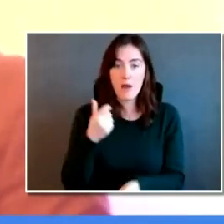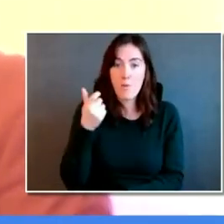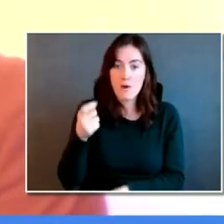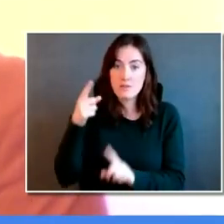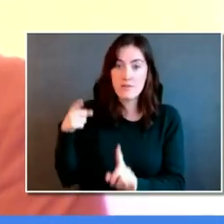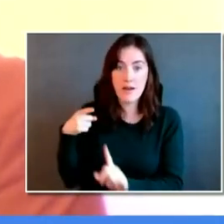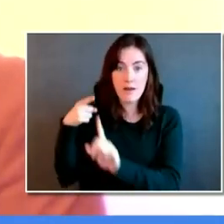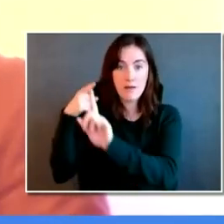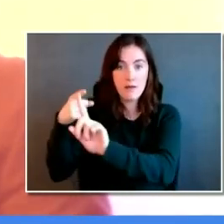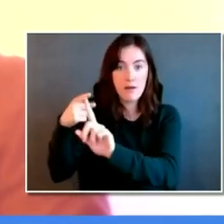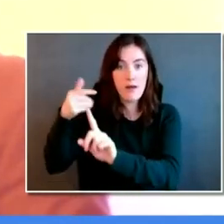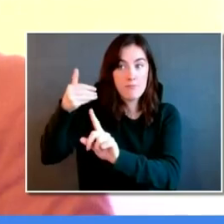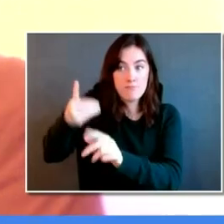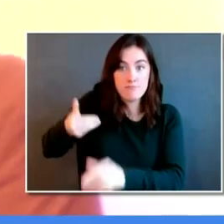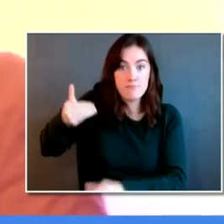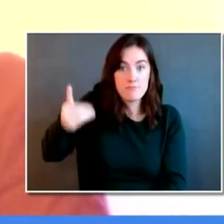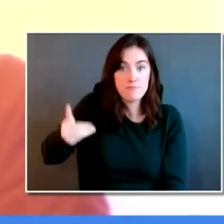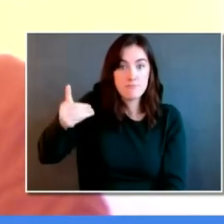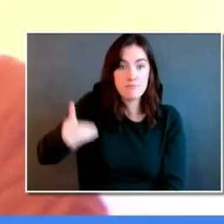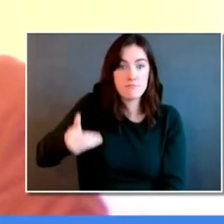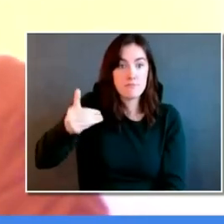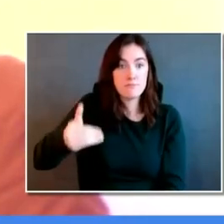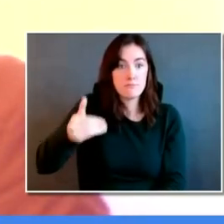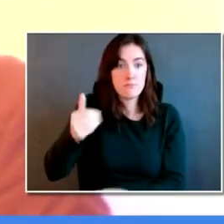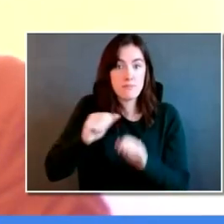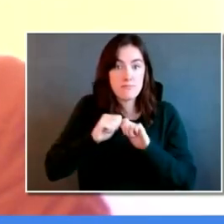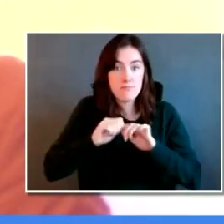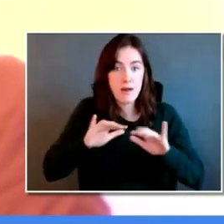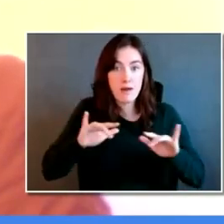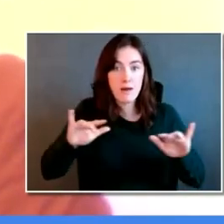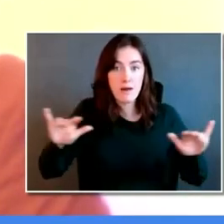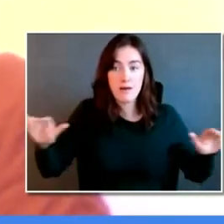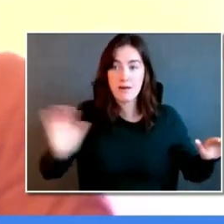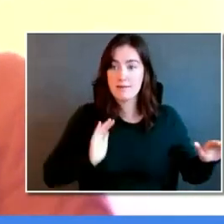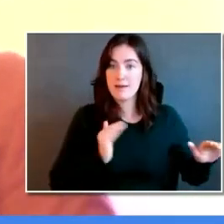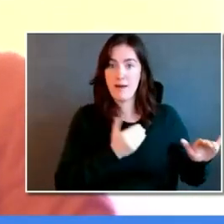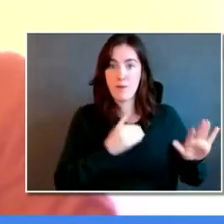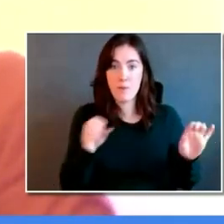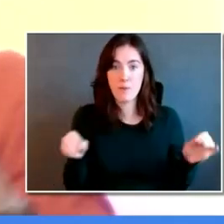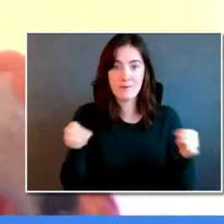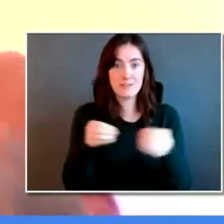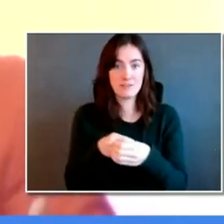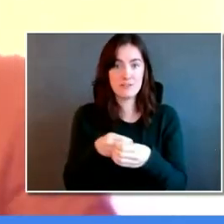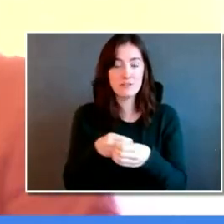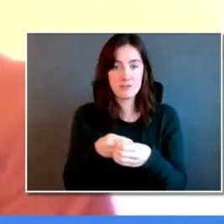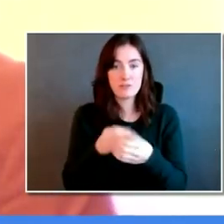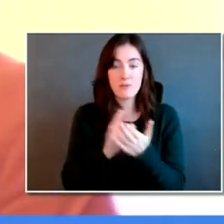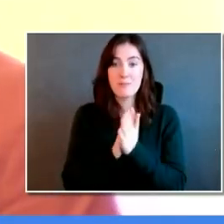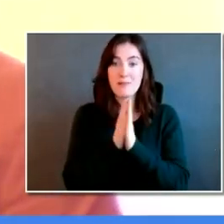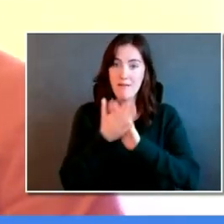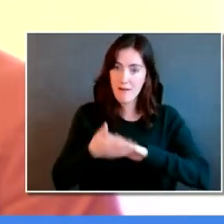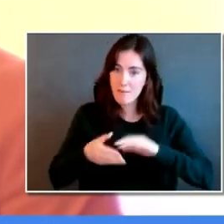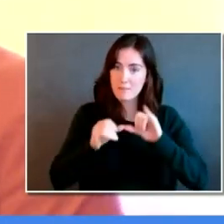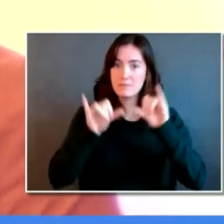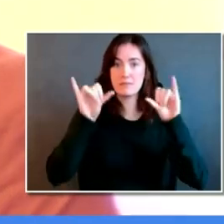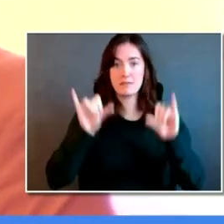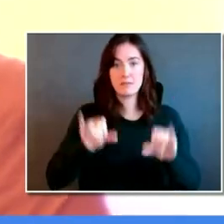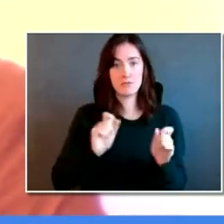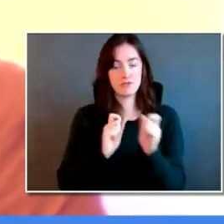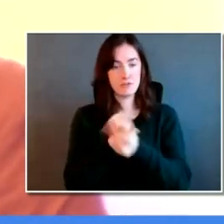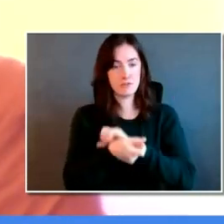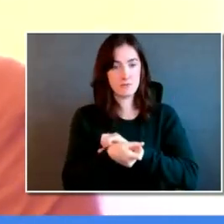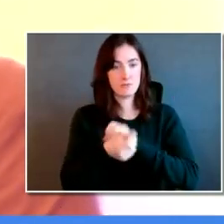emboldened in every corner, in so many corners of our organization, to become systemic change, to become at